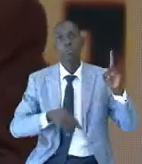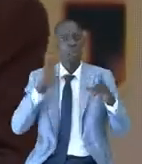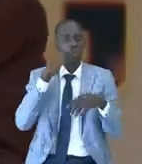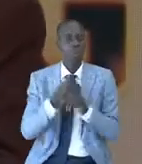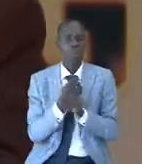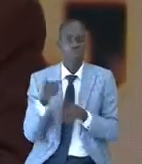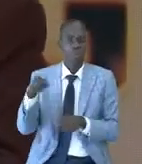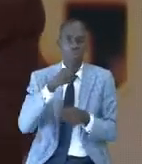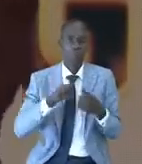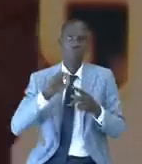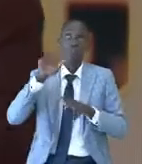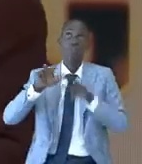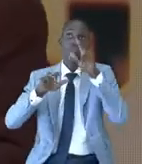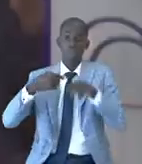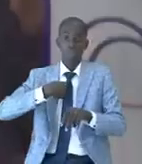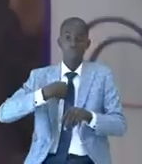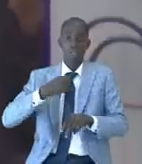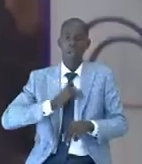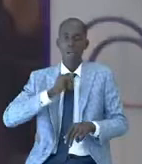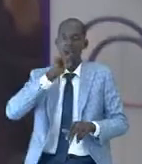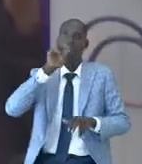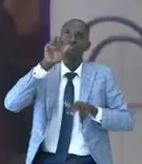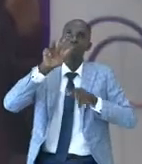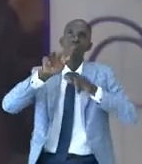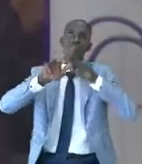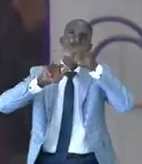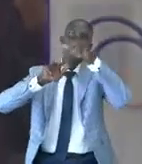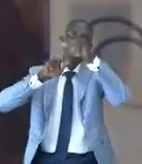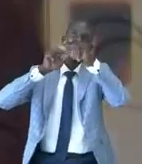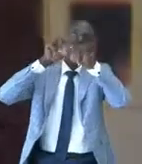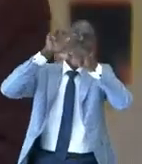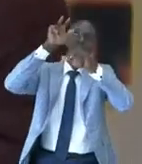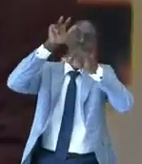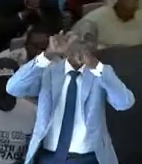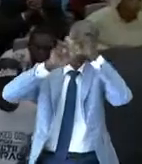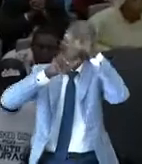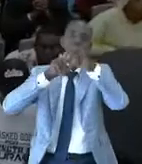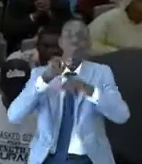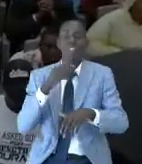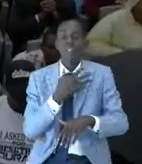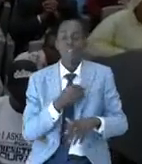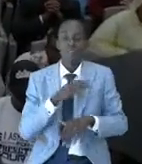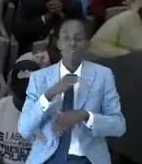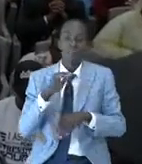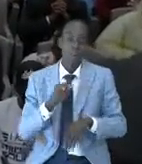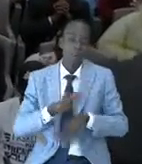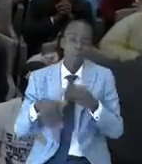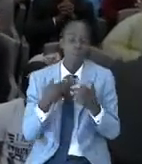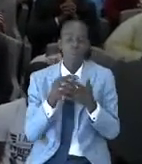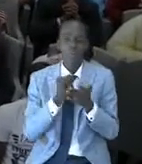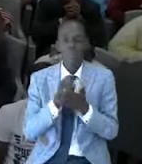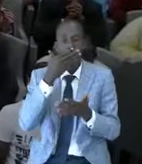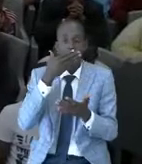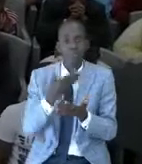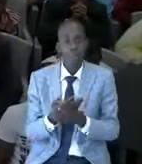climbing. I am climbing. I am climbing. And all those good dreams that your people